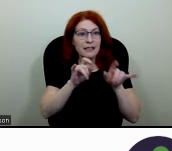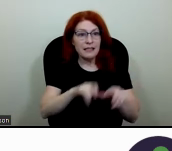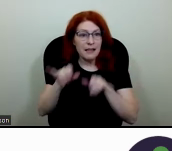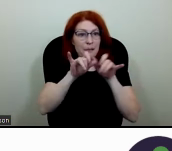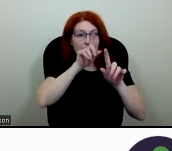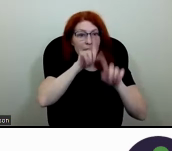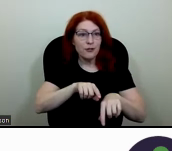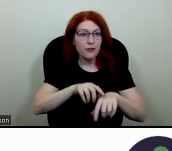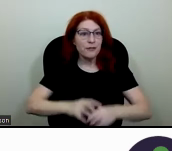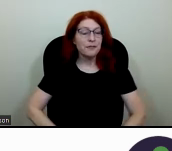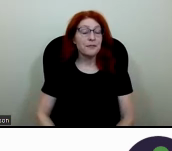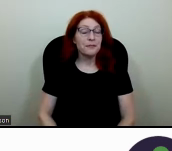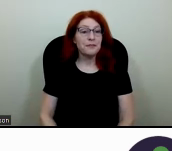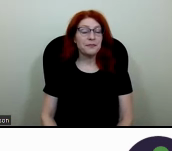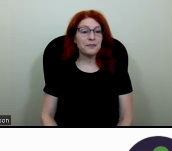end.